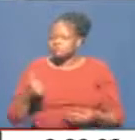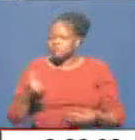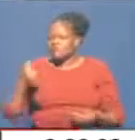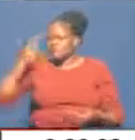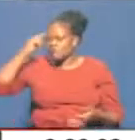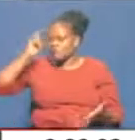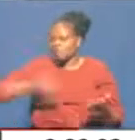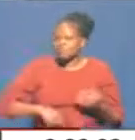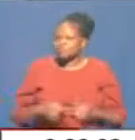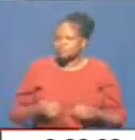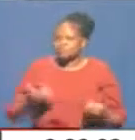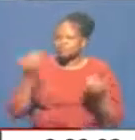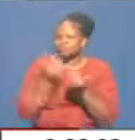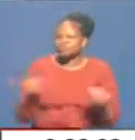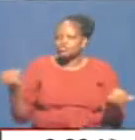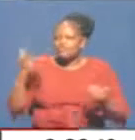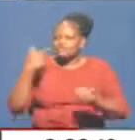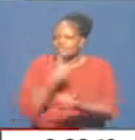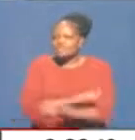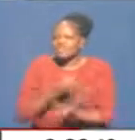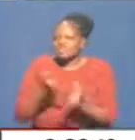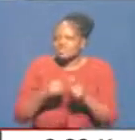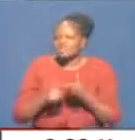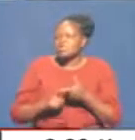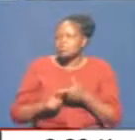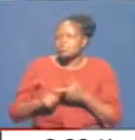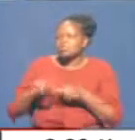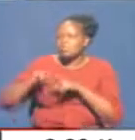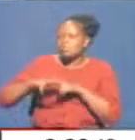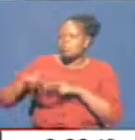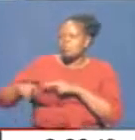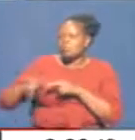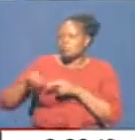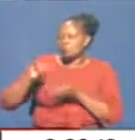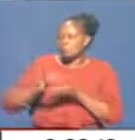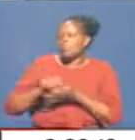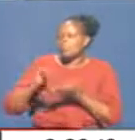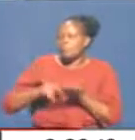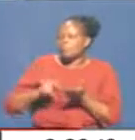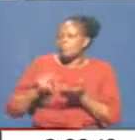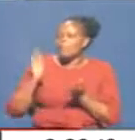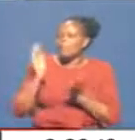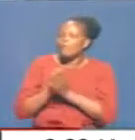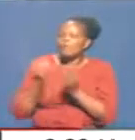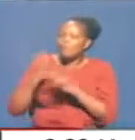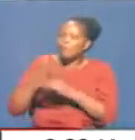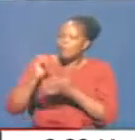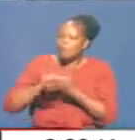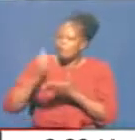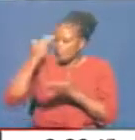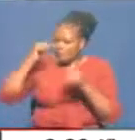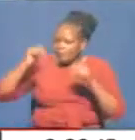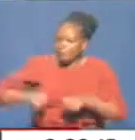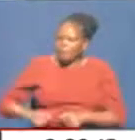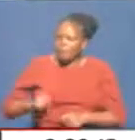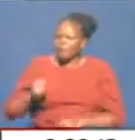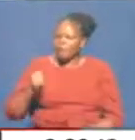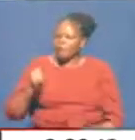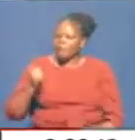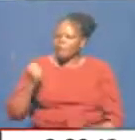childhood vaccination. We are riding on that, and that is what we are overloading. And that's why in today's speech,